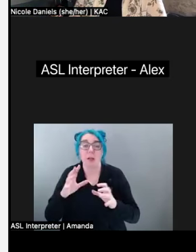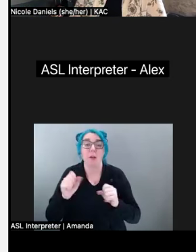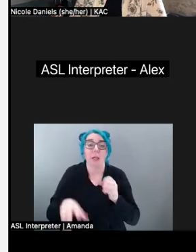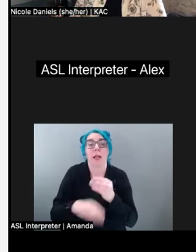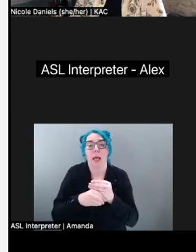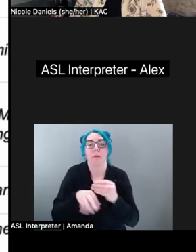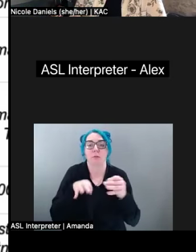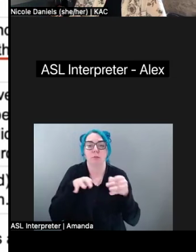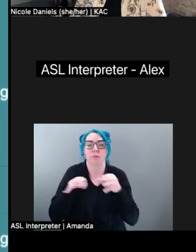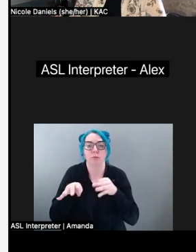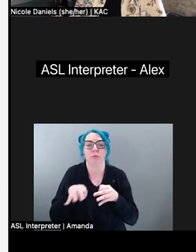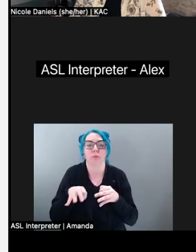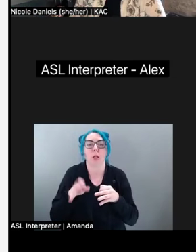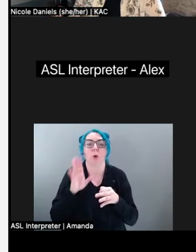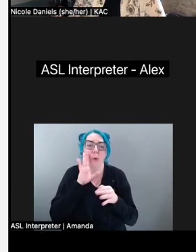well.